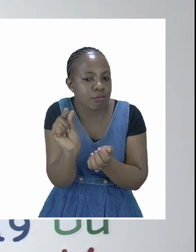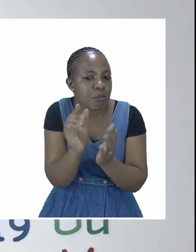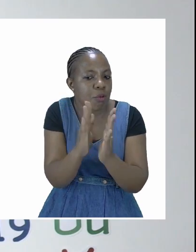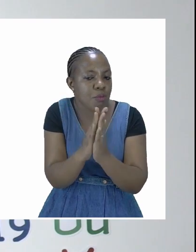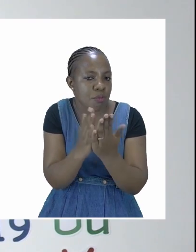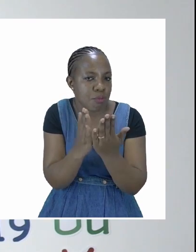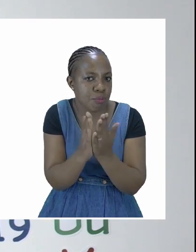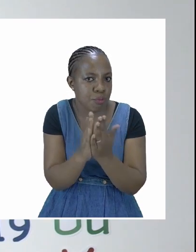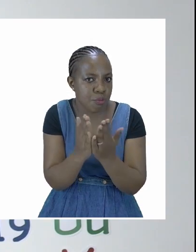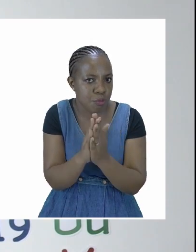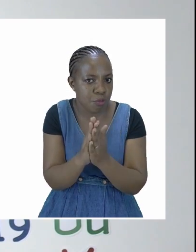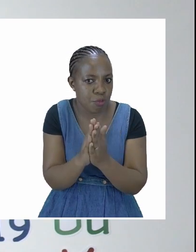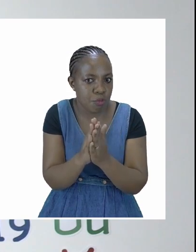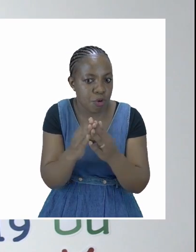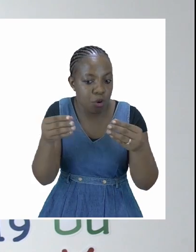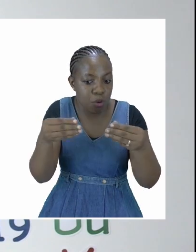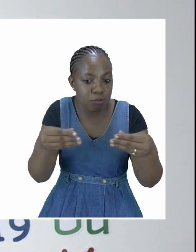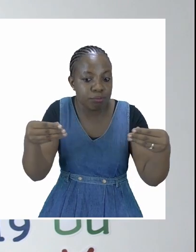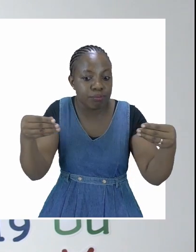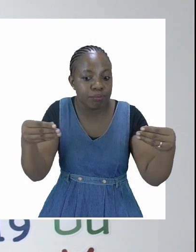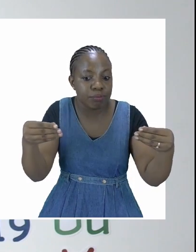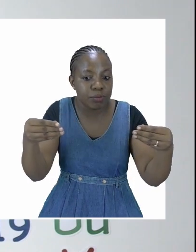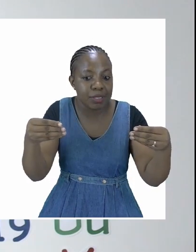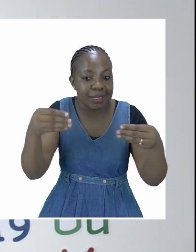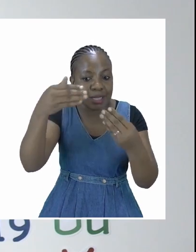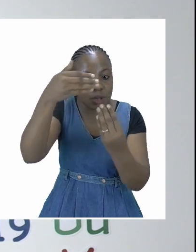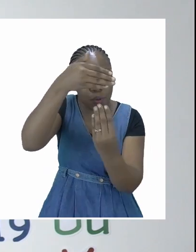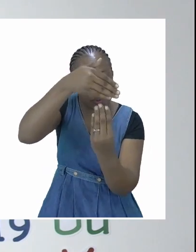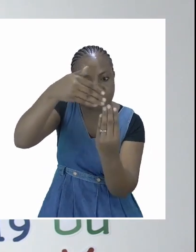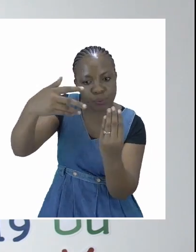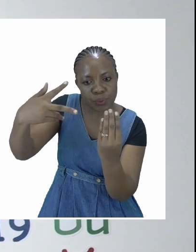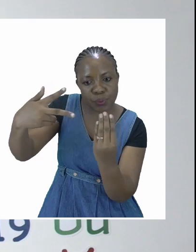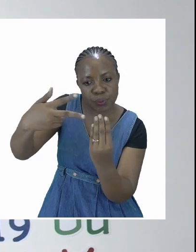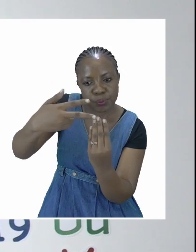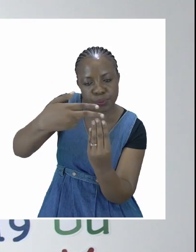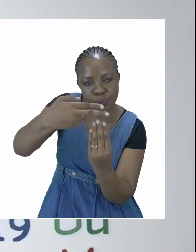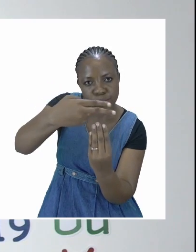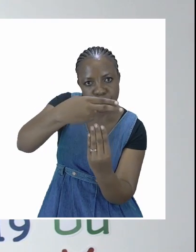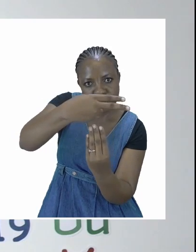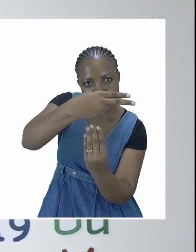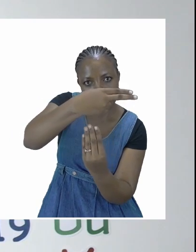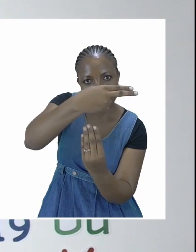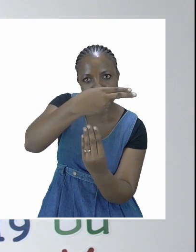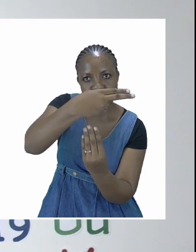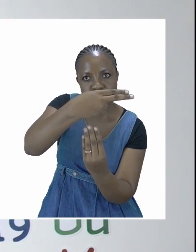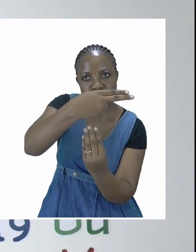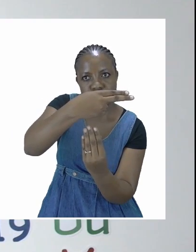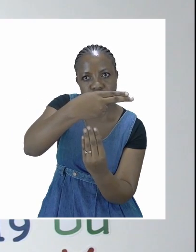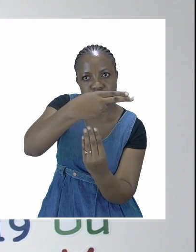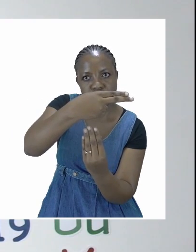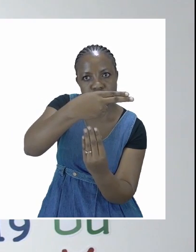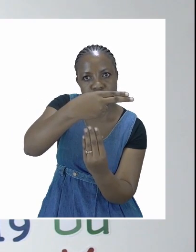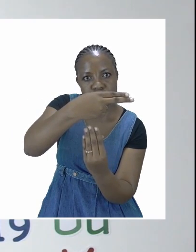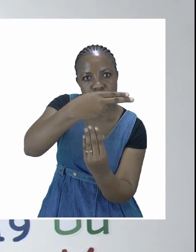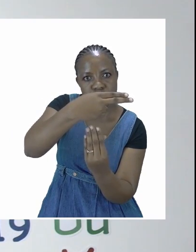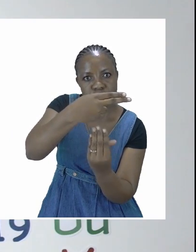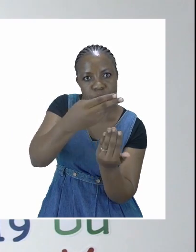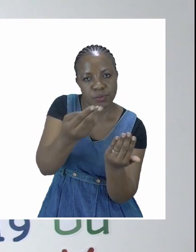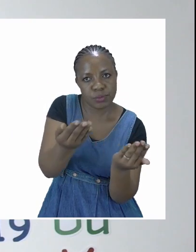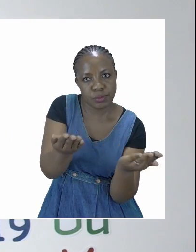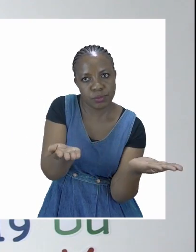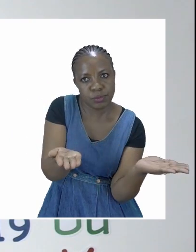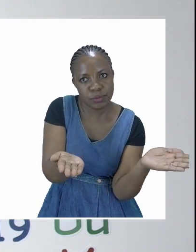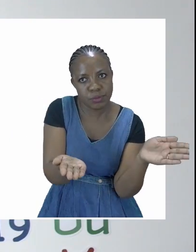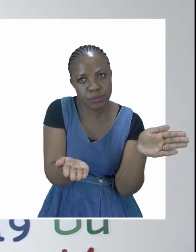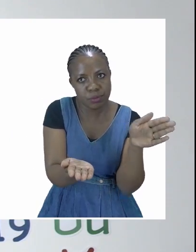booklet. Please cut the top of the lesson booklet with a pair of scissors and fold